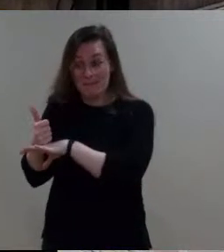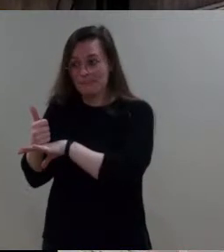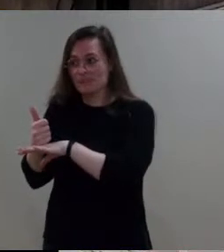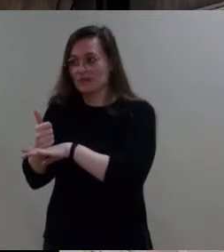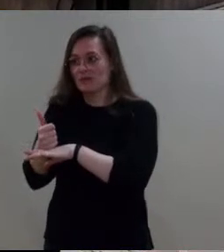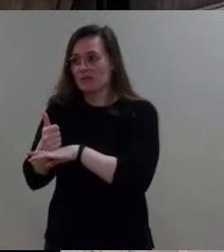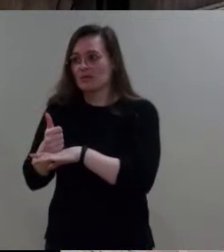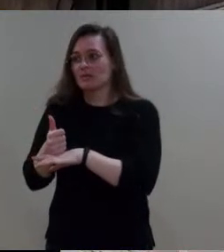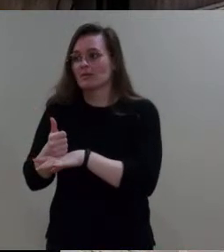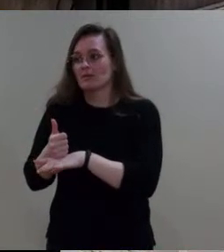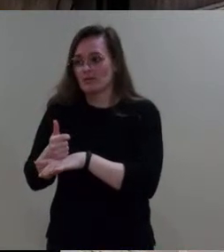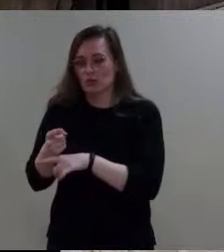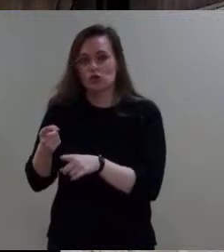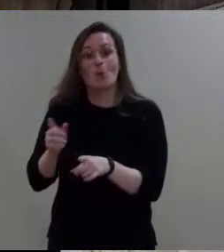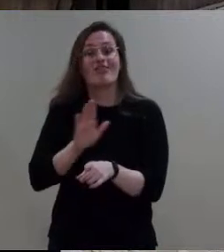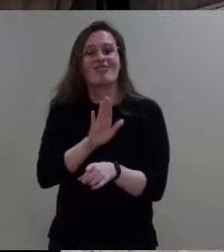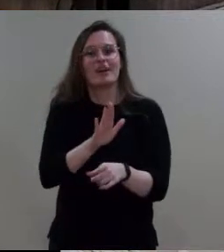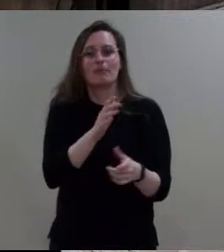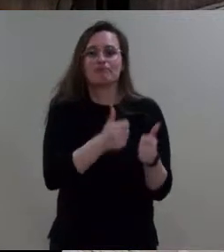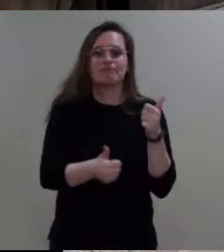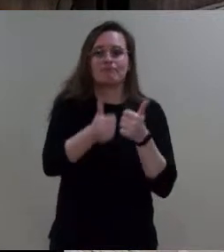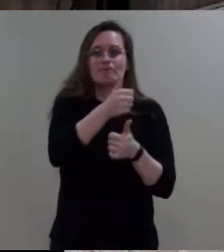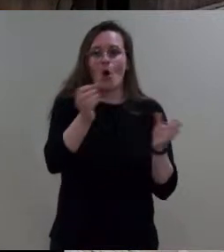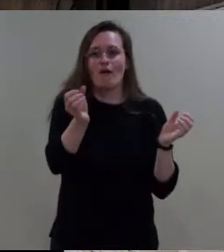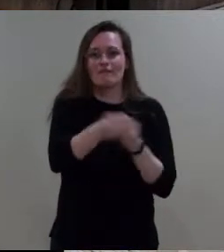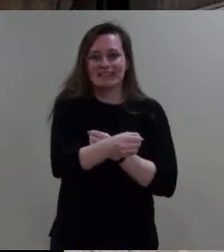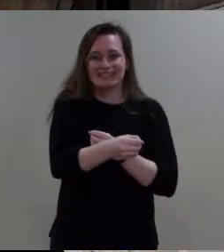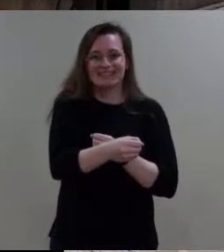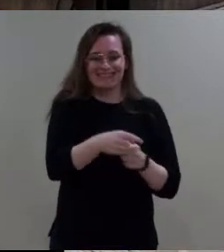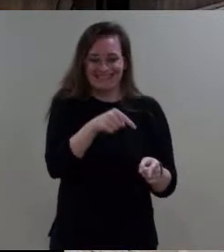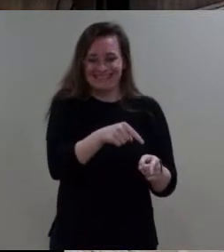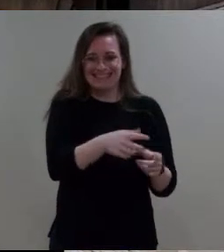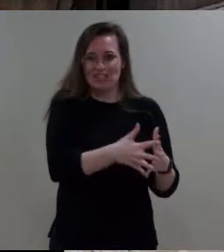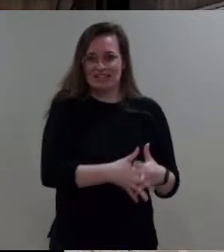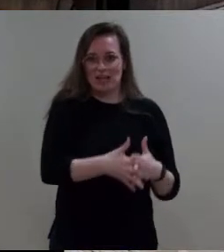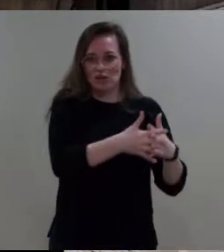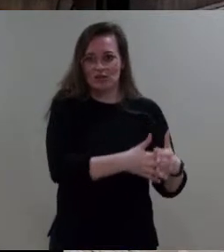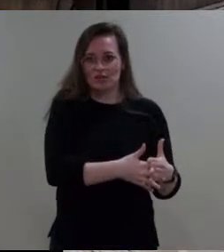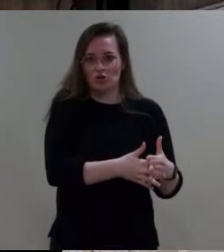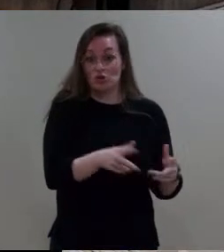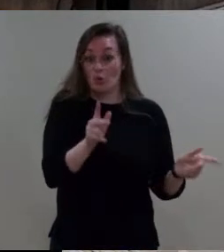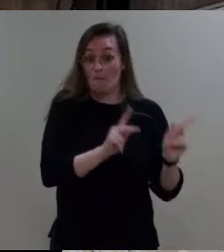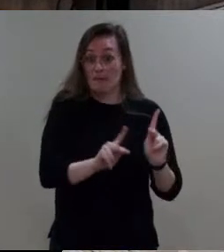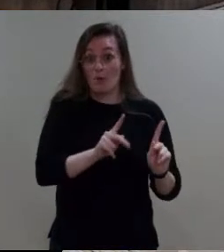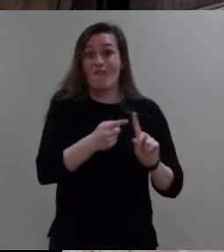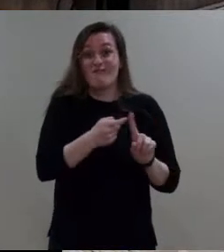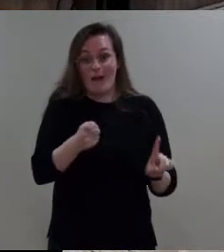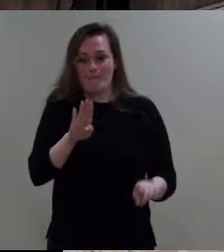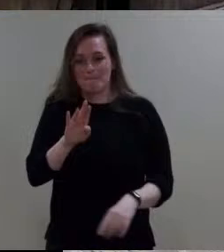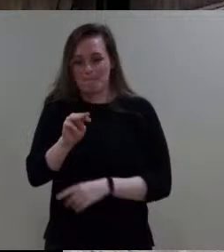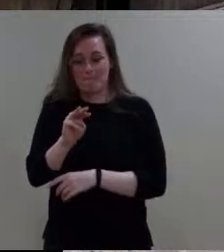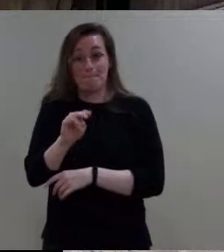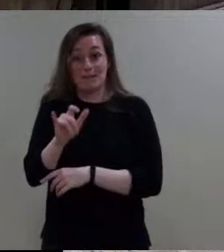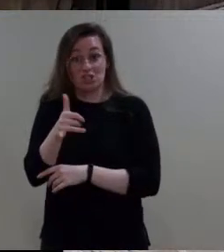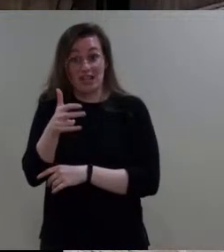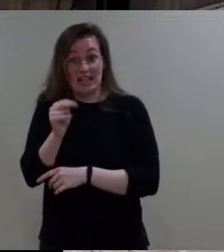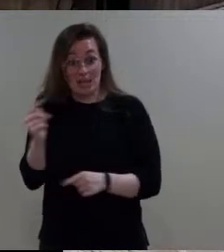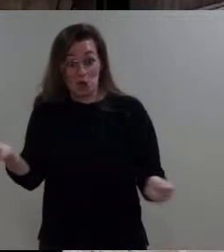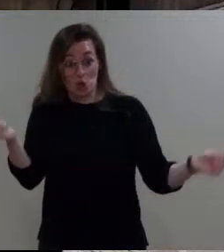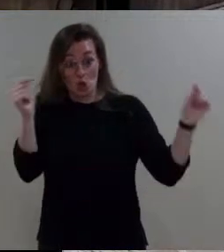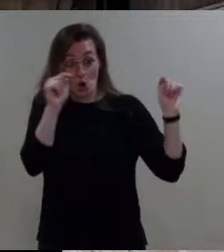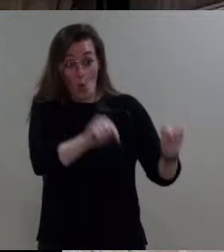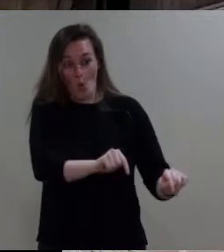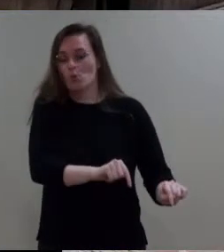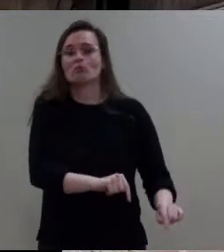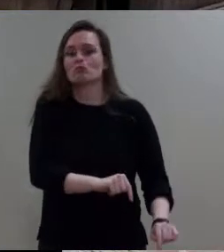head office Right, in the US. okay. They- Nobody that- from No, outside? that's not what they do. They Okay. don't show up. They want people to